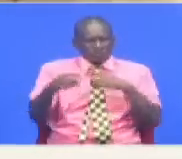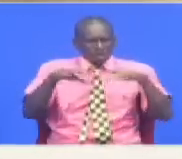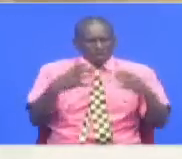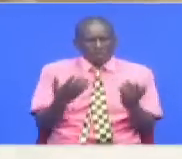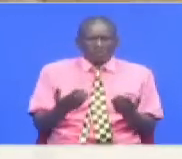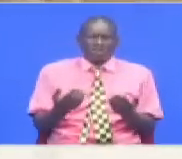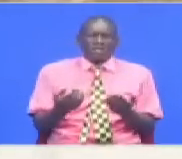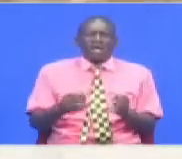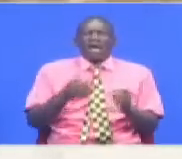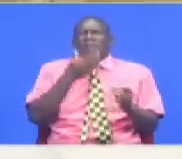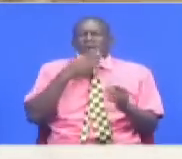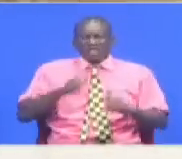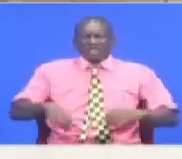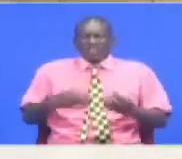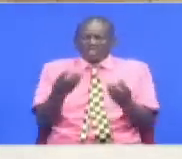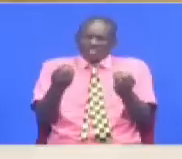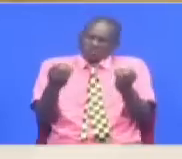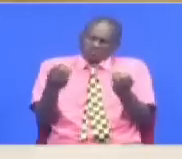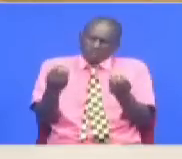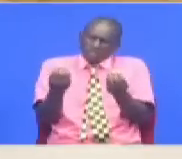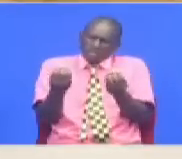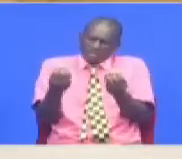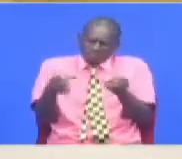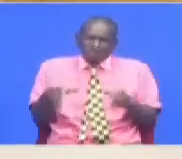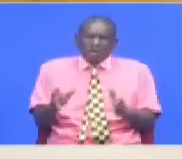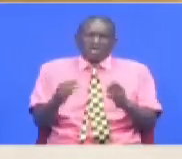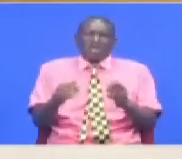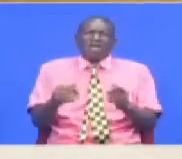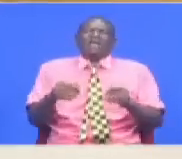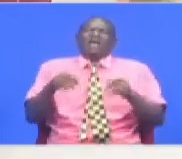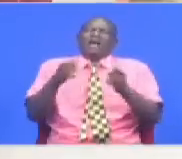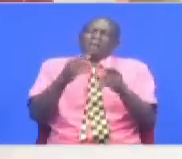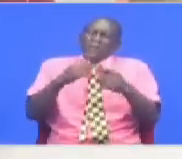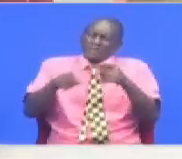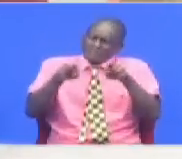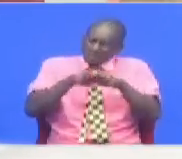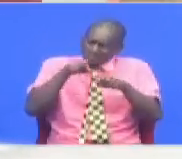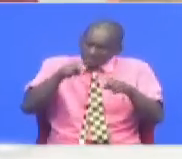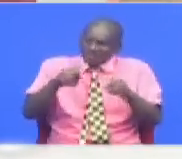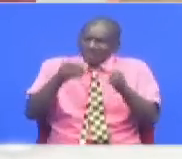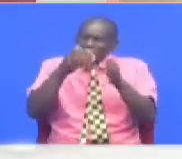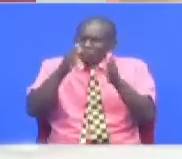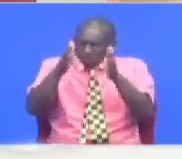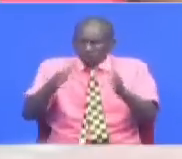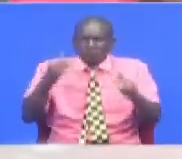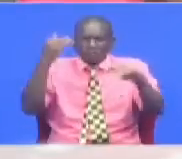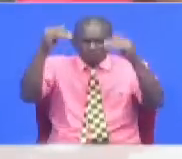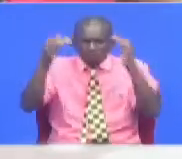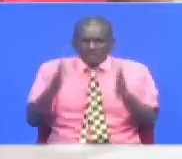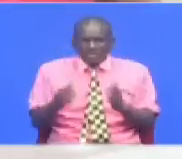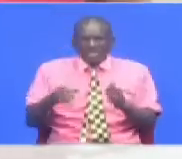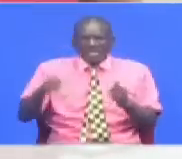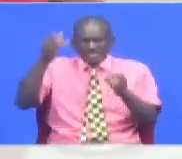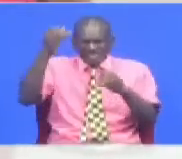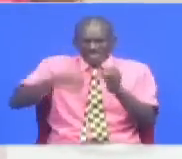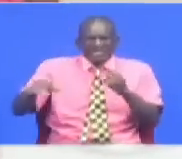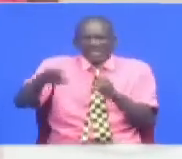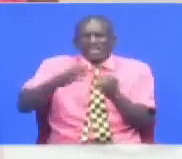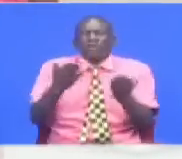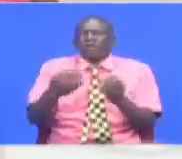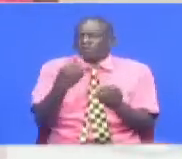simple means, despite his weighty title of a professor teaching at USIU. It was also the last place he was seen